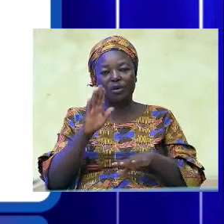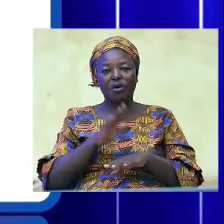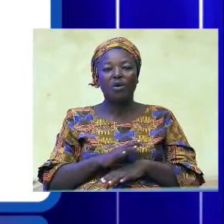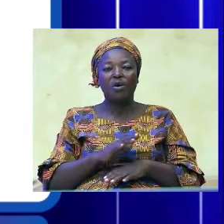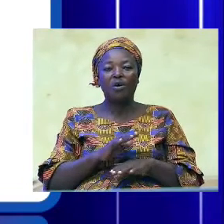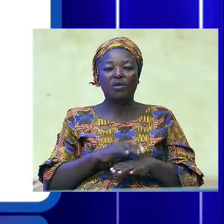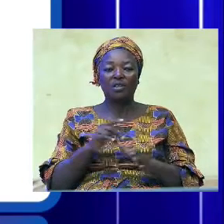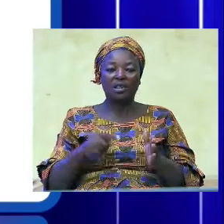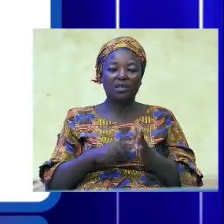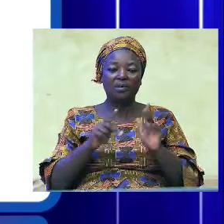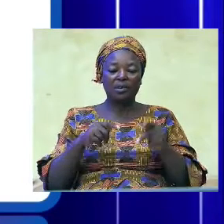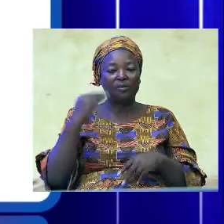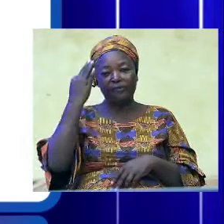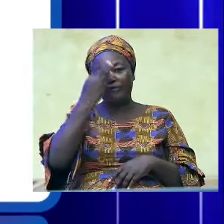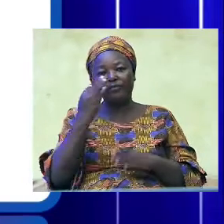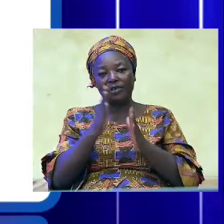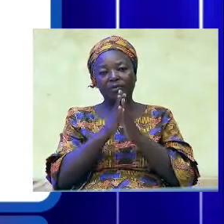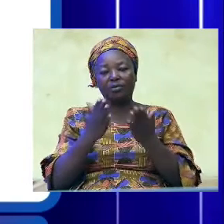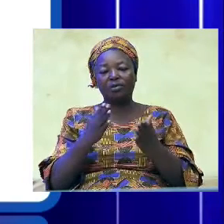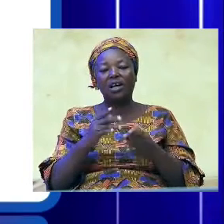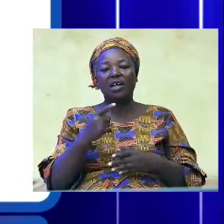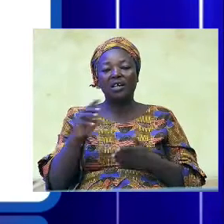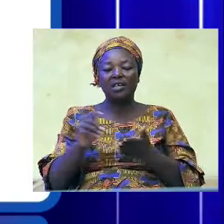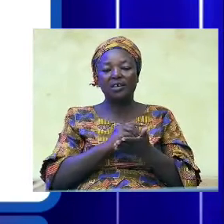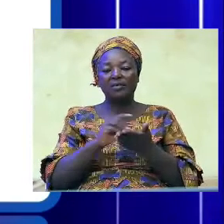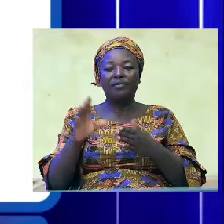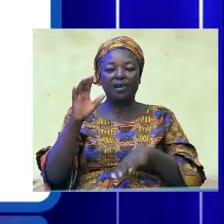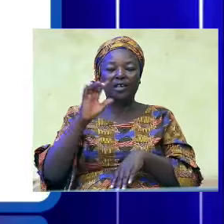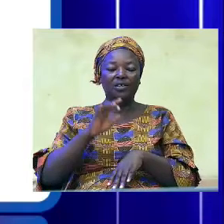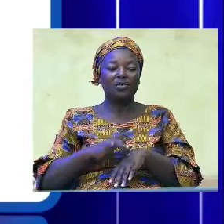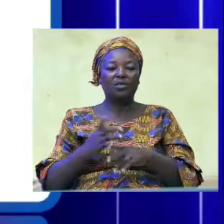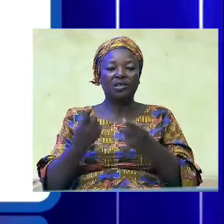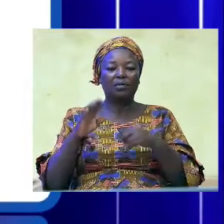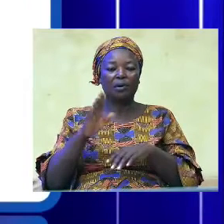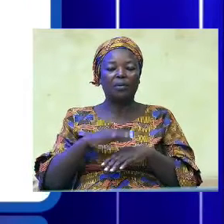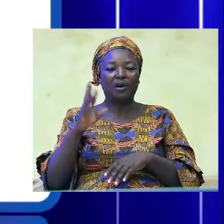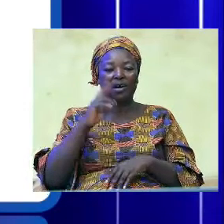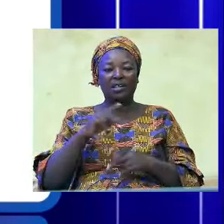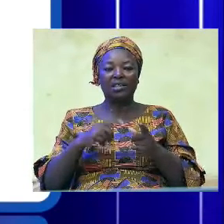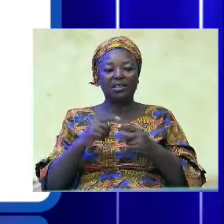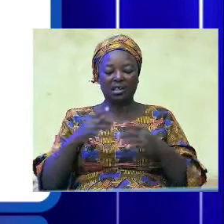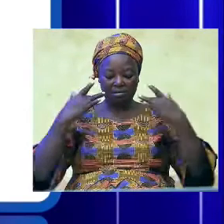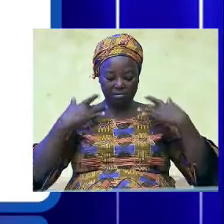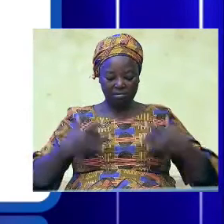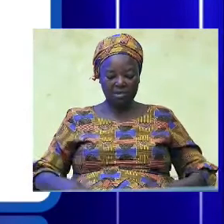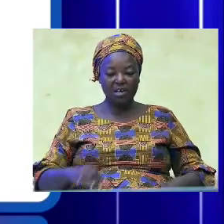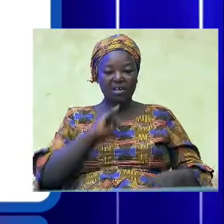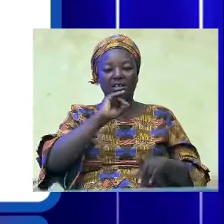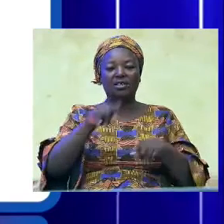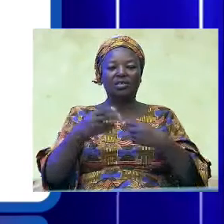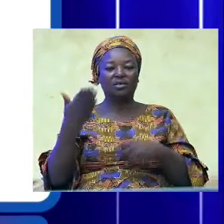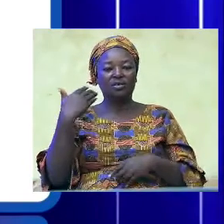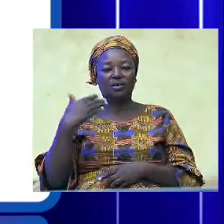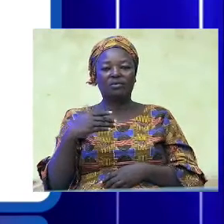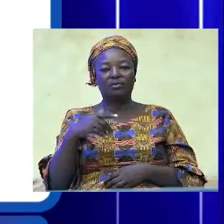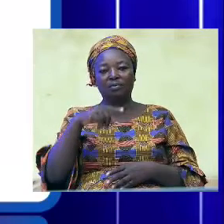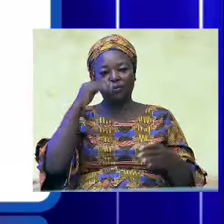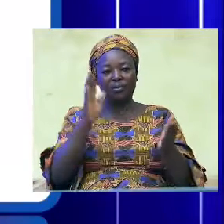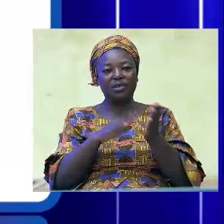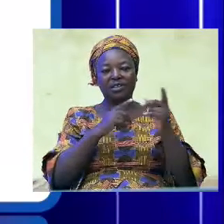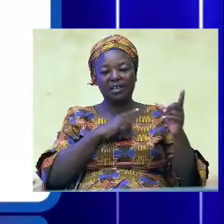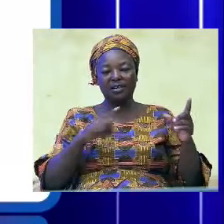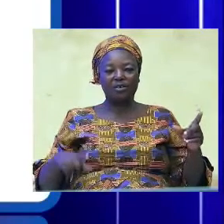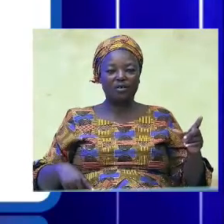Wakama on Facebook. The divine touch came upon her and depression is